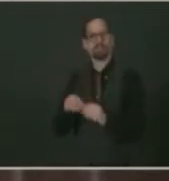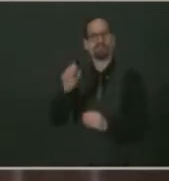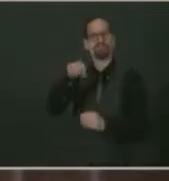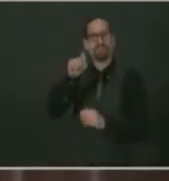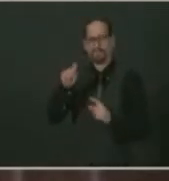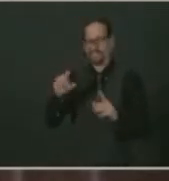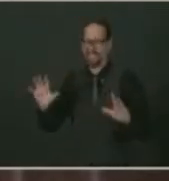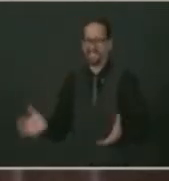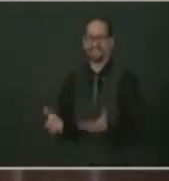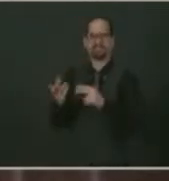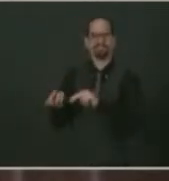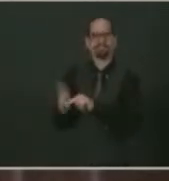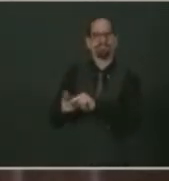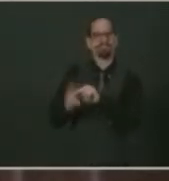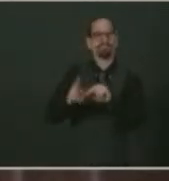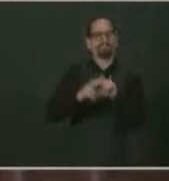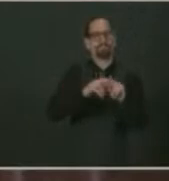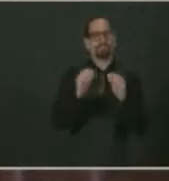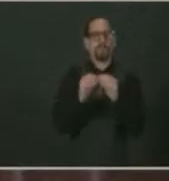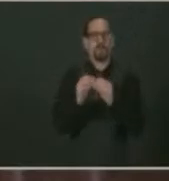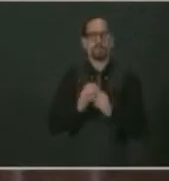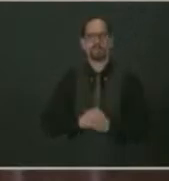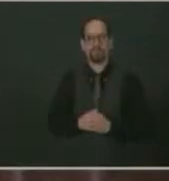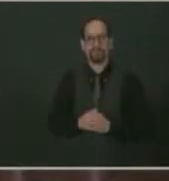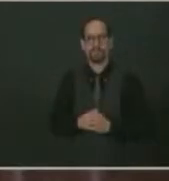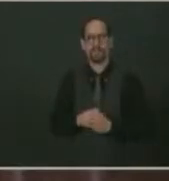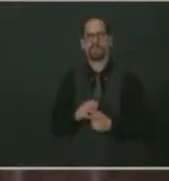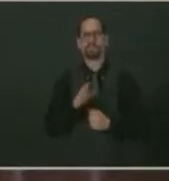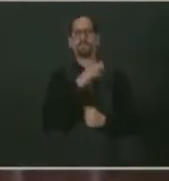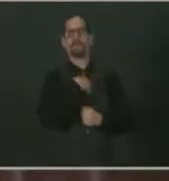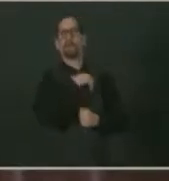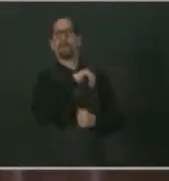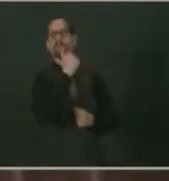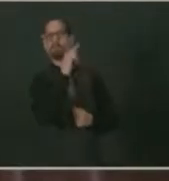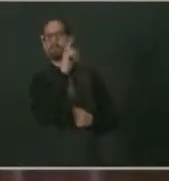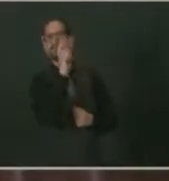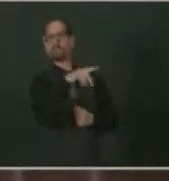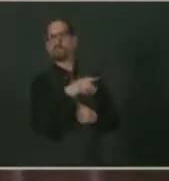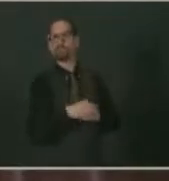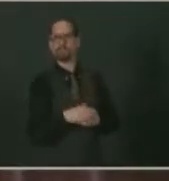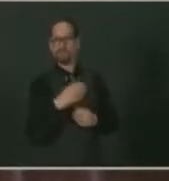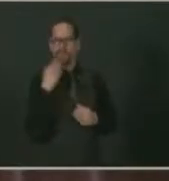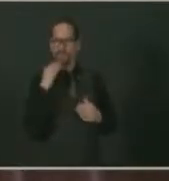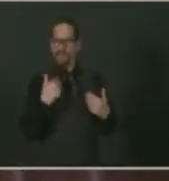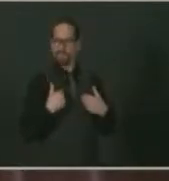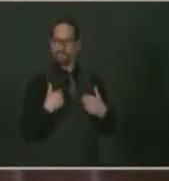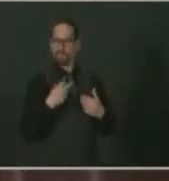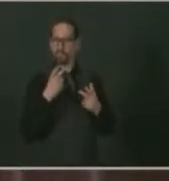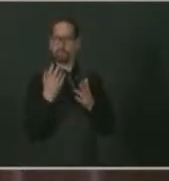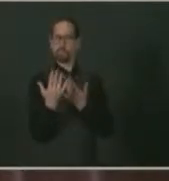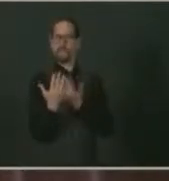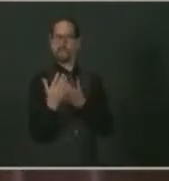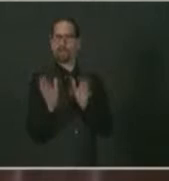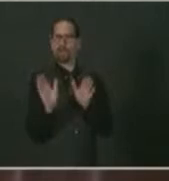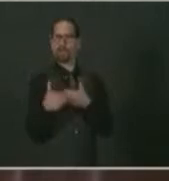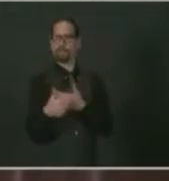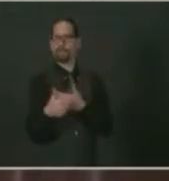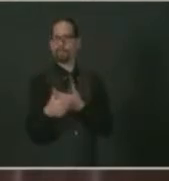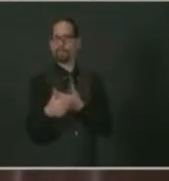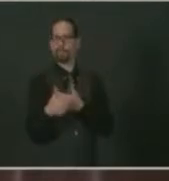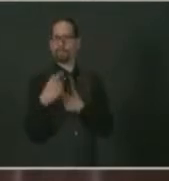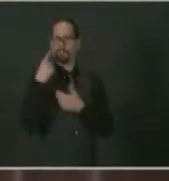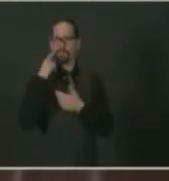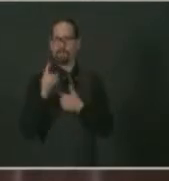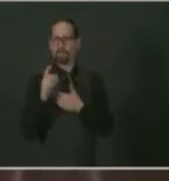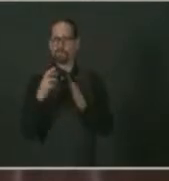couple little minor questions. We were told that it would be a waiting room function that would open up on the website. Does this pre-registration system replace that, or is